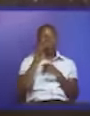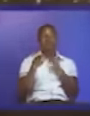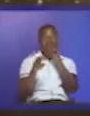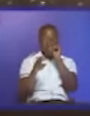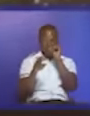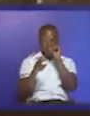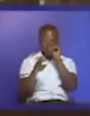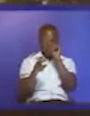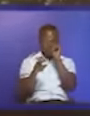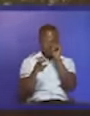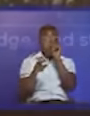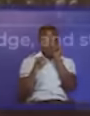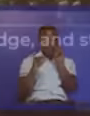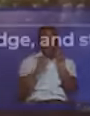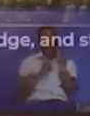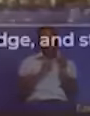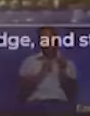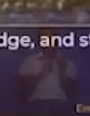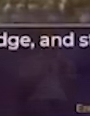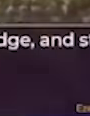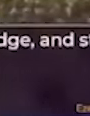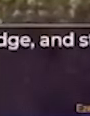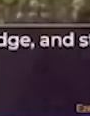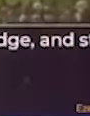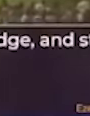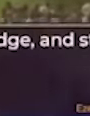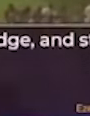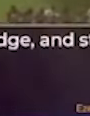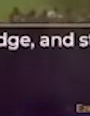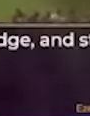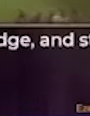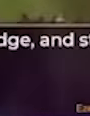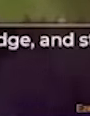I sought for a man.